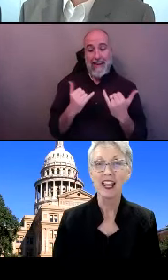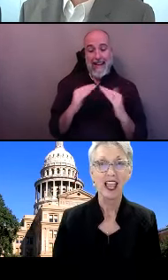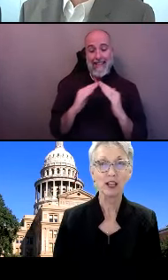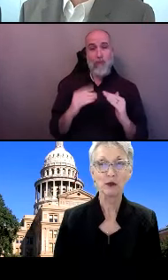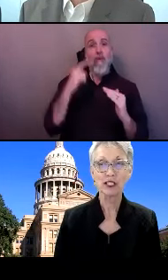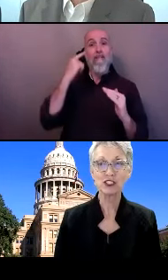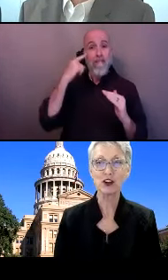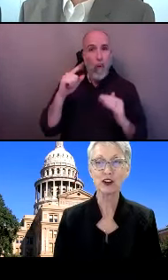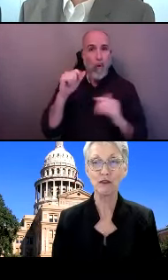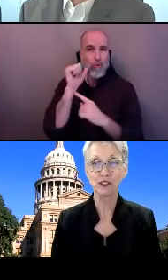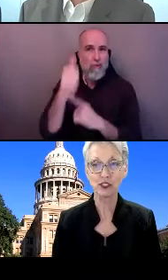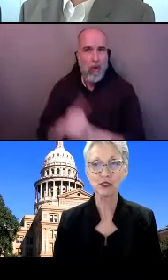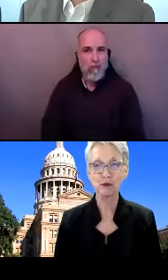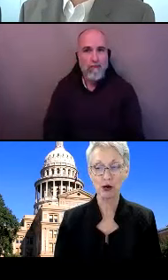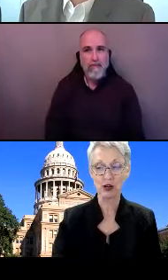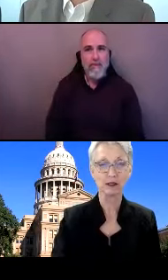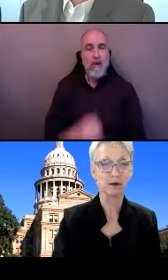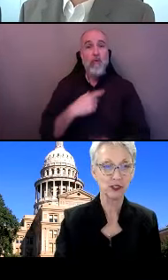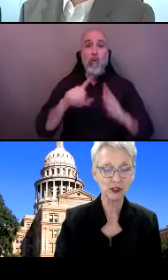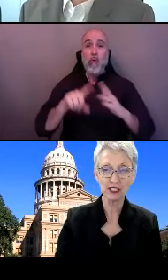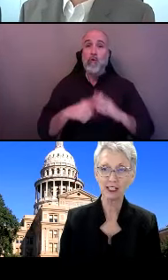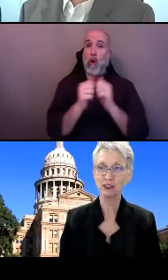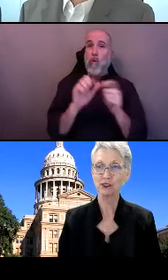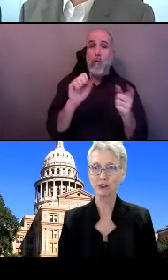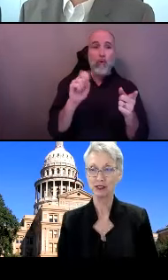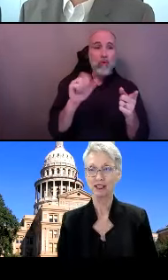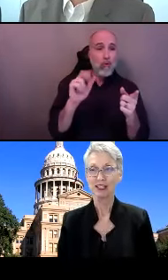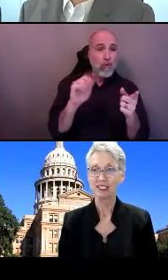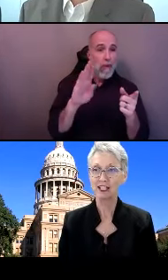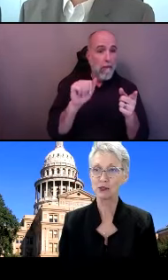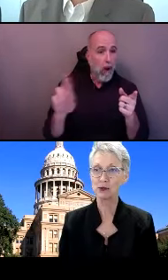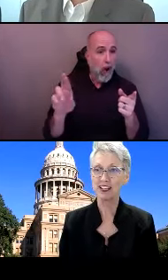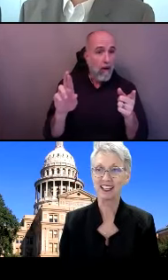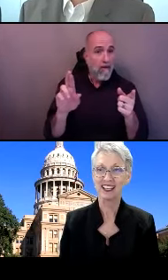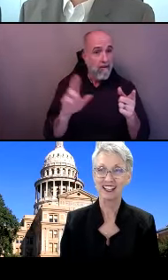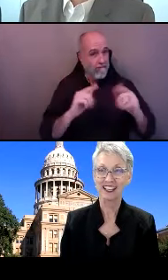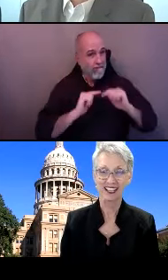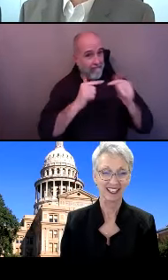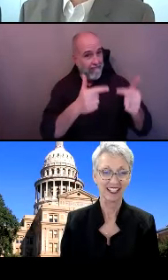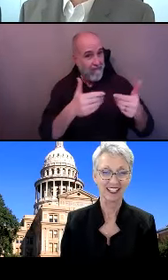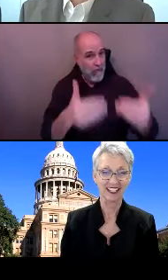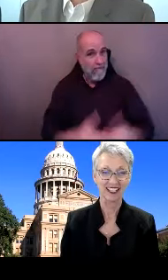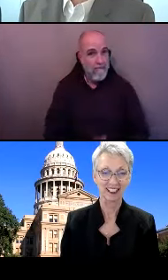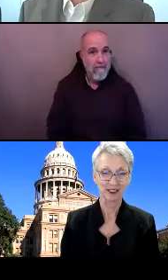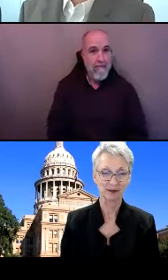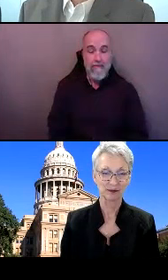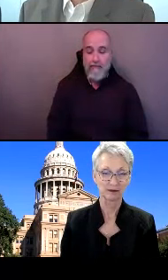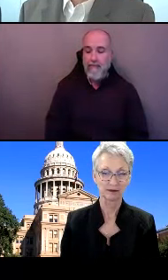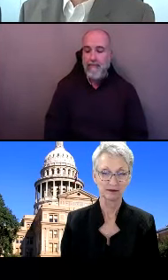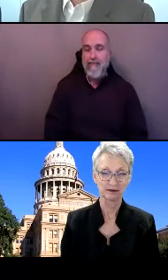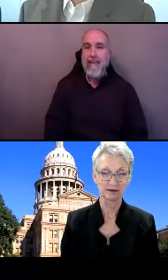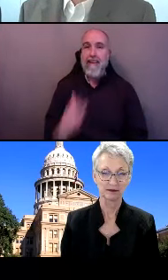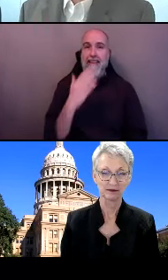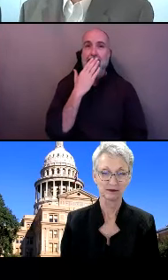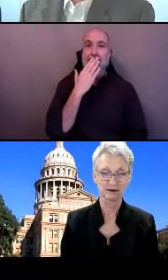tomorrow. And we're going to start off with Susan Barr. Susan, can you take us away? Yes, thank you, Randy. Thank you